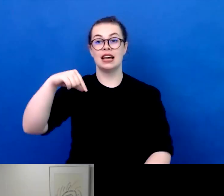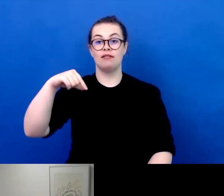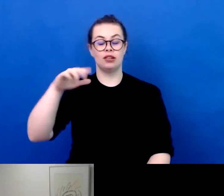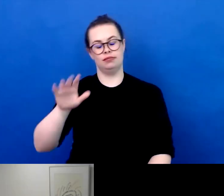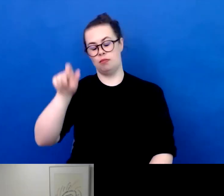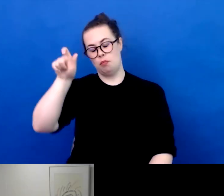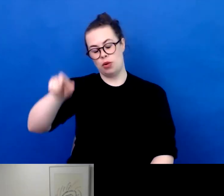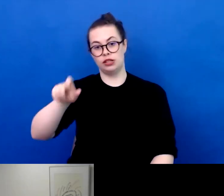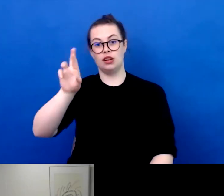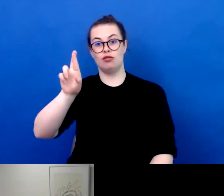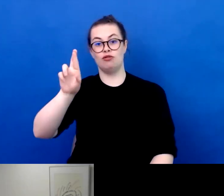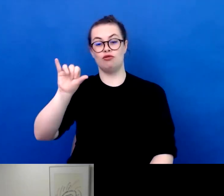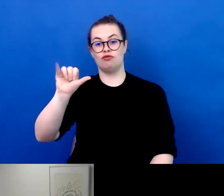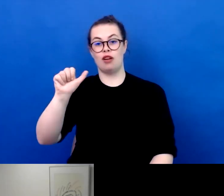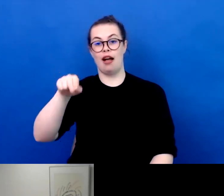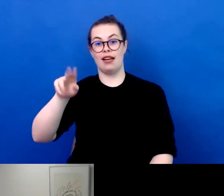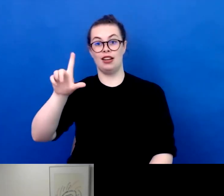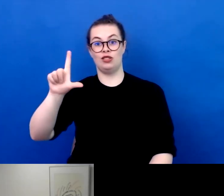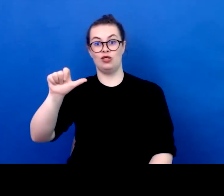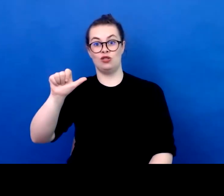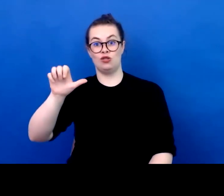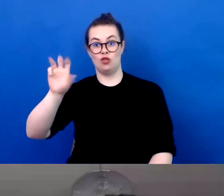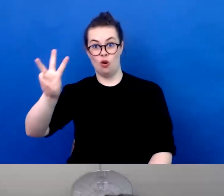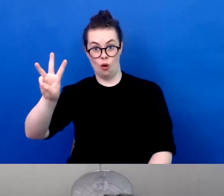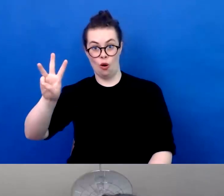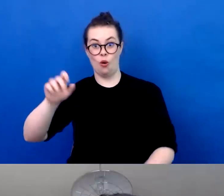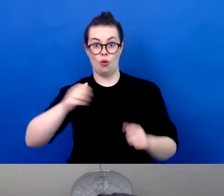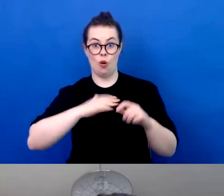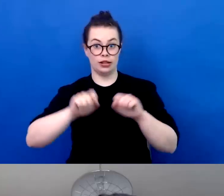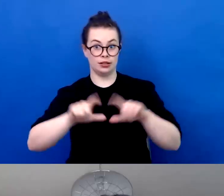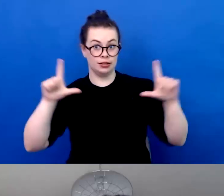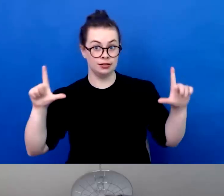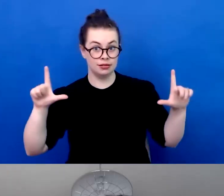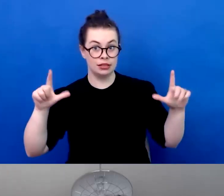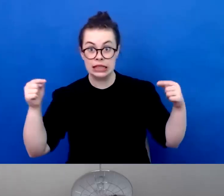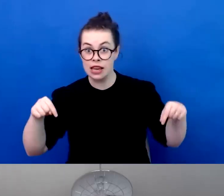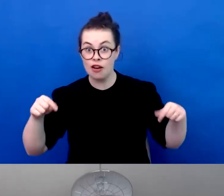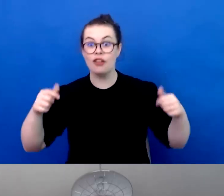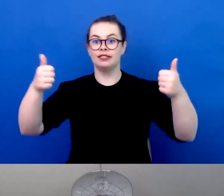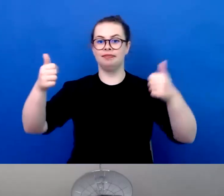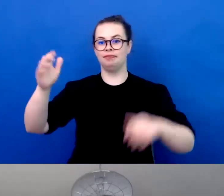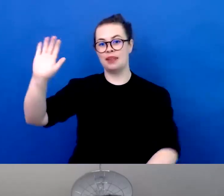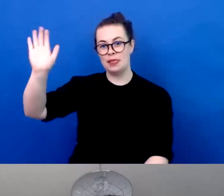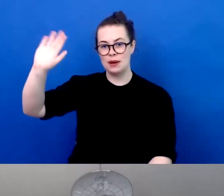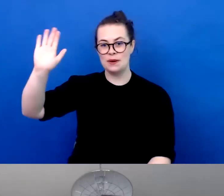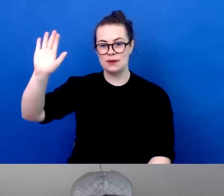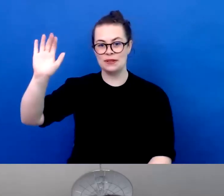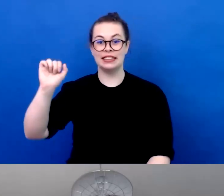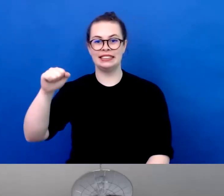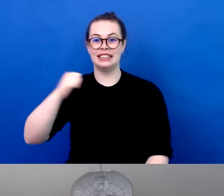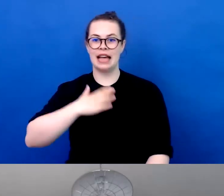live. Is he here? Yes, he looks like he's here. There we go. Hello. Yes, sorry, I was just